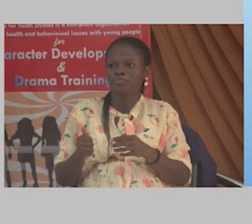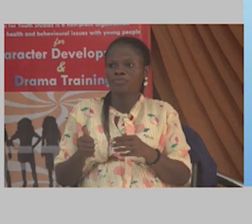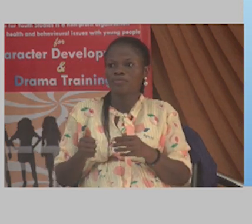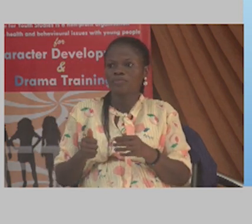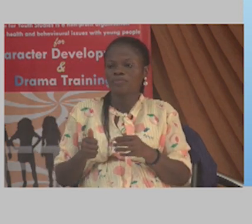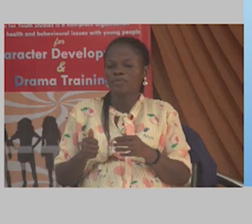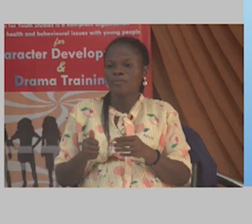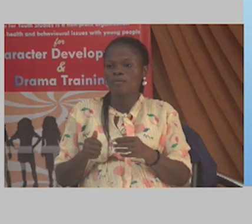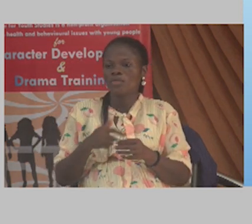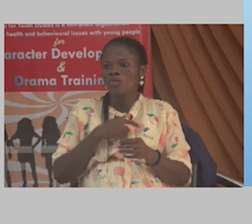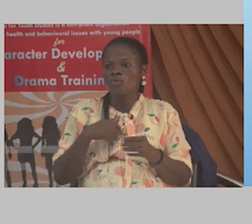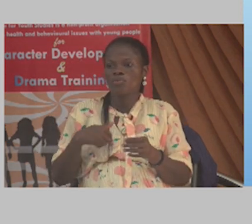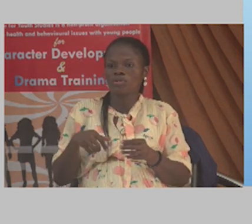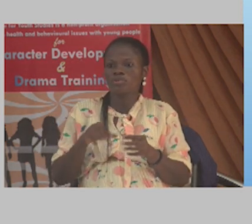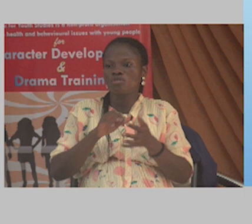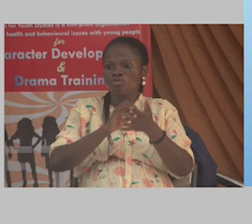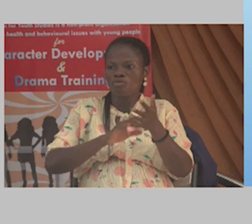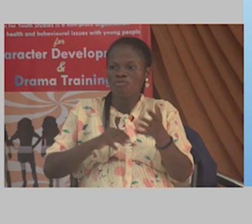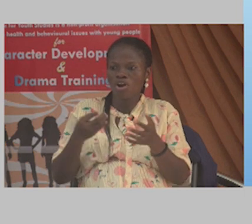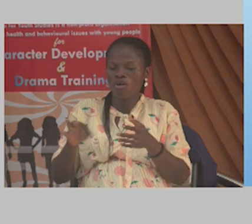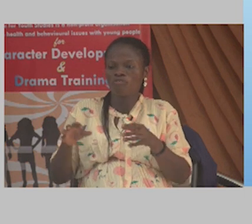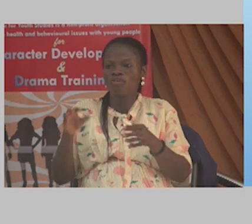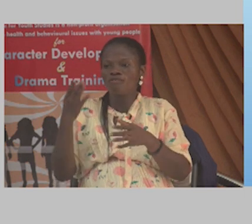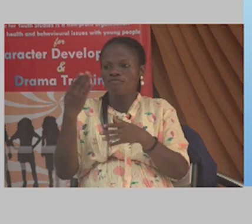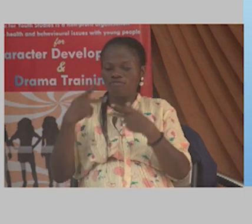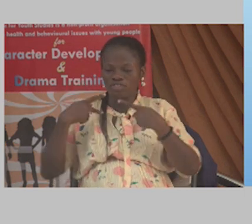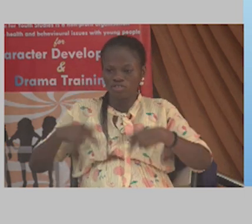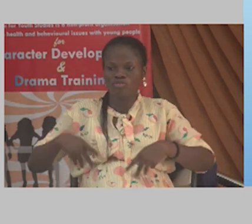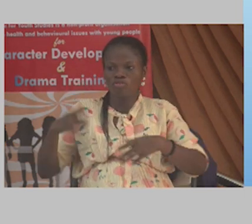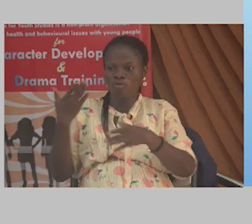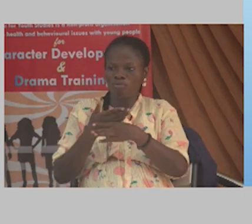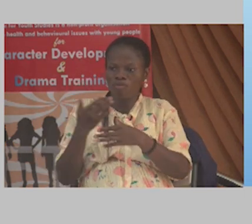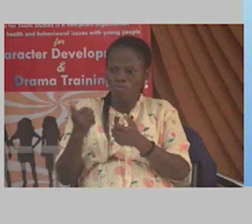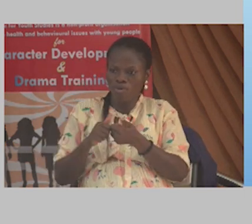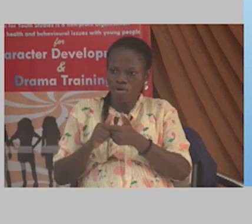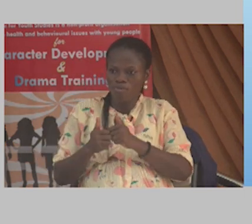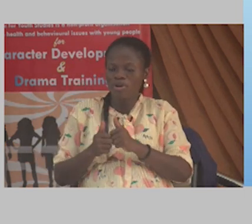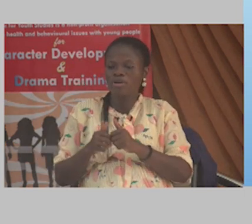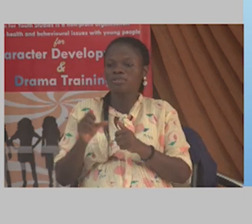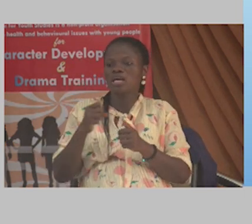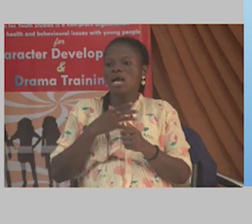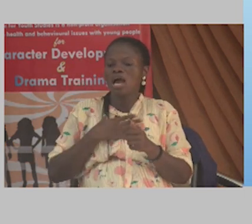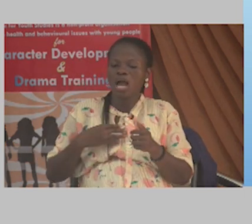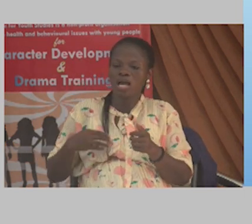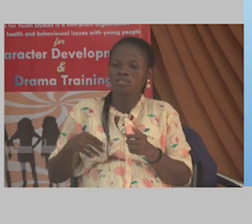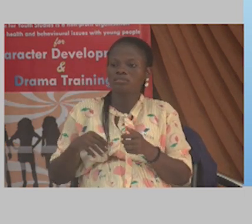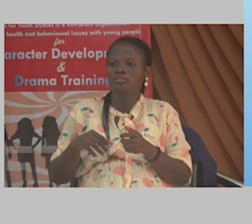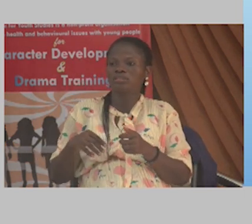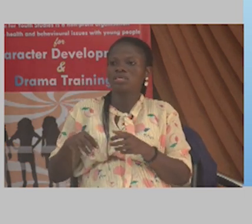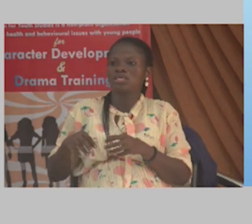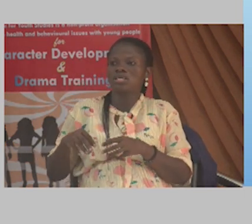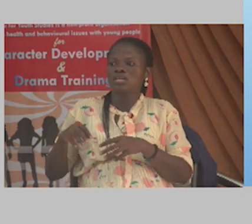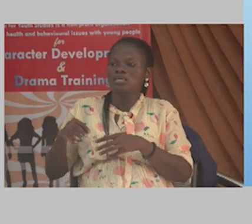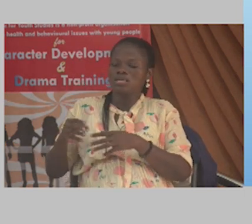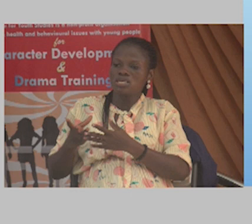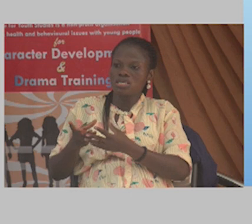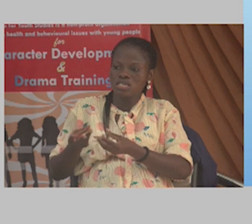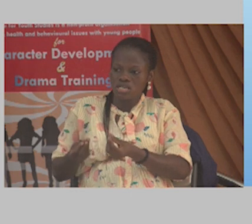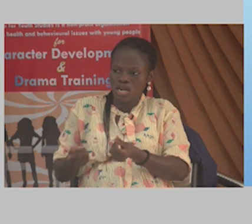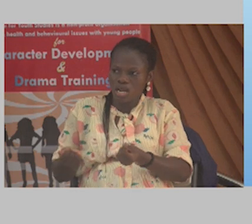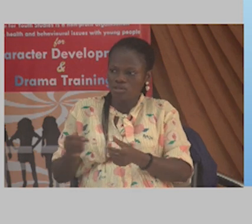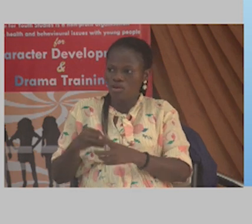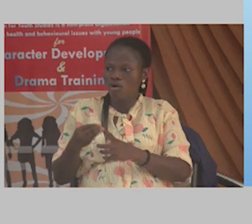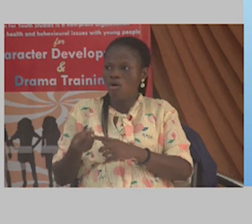course, removal of physical barriers by providing accessible sidewalks, ramps, or level